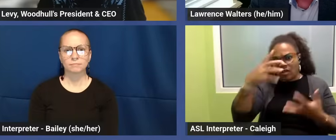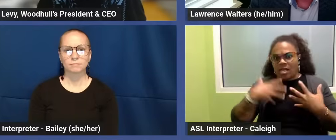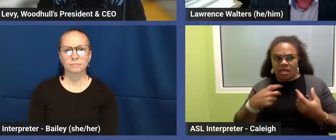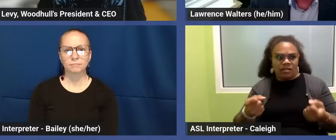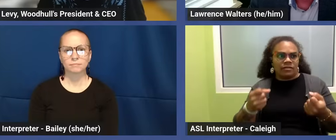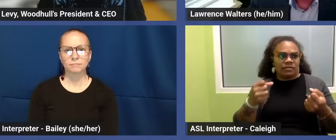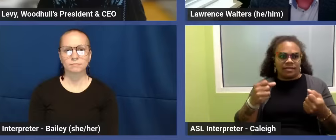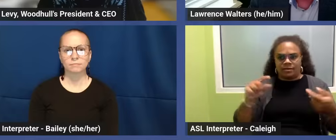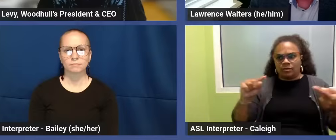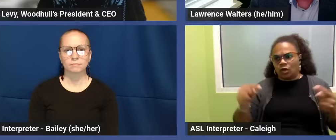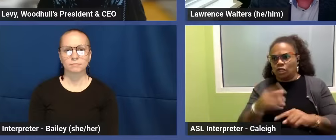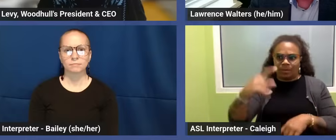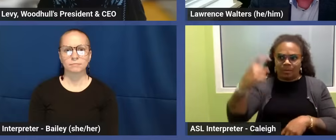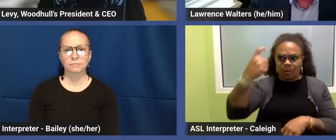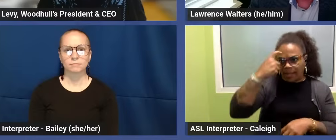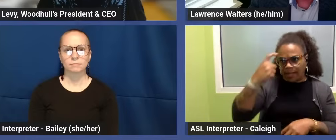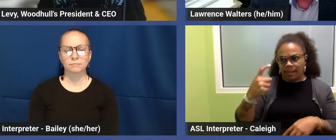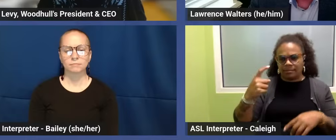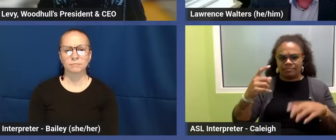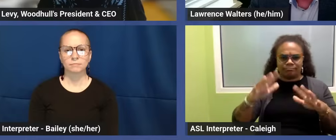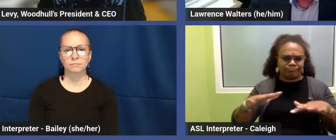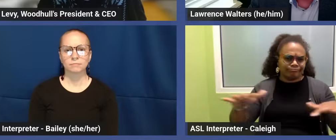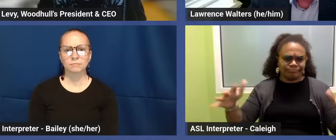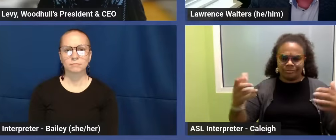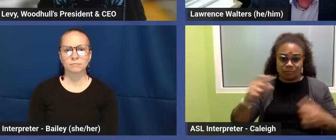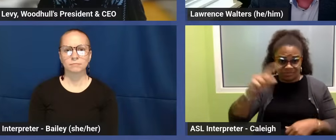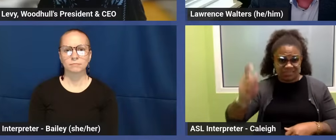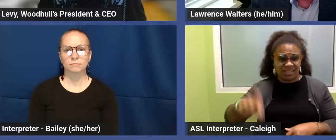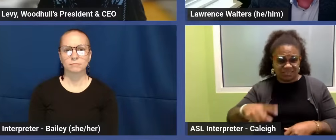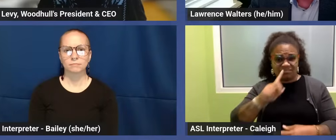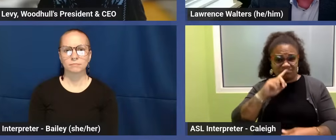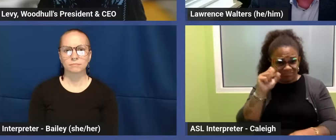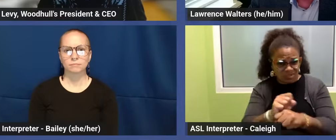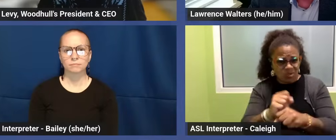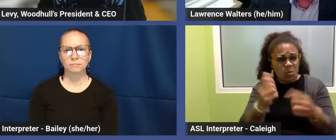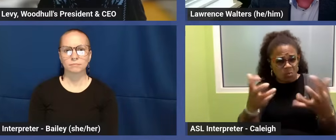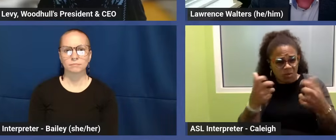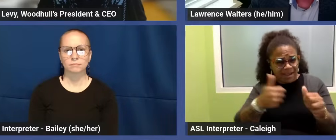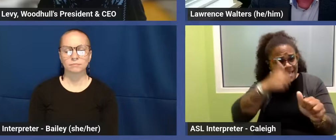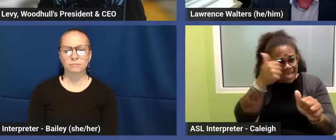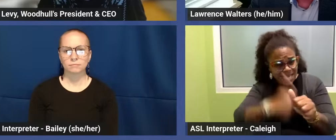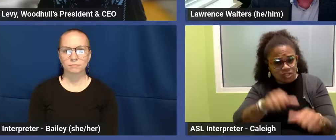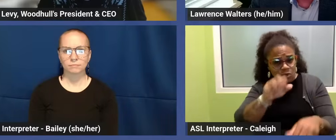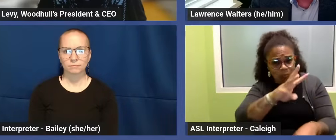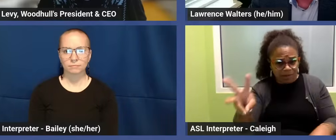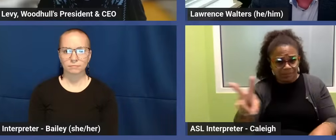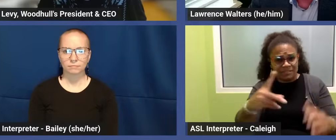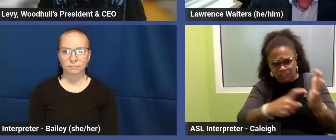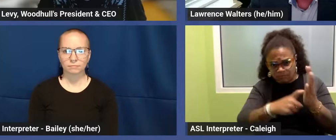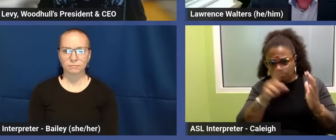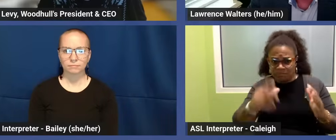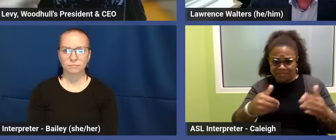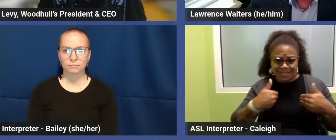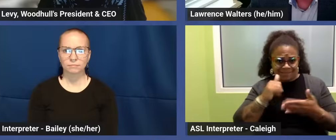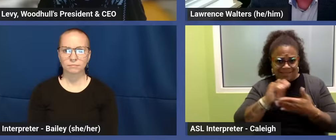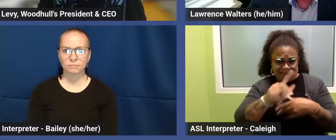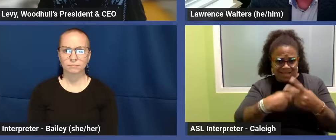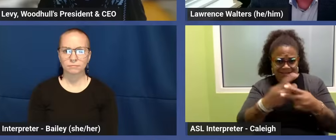it hurts your brain. So Texas actually wanted every website operator to have to post these statements,